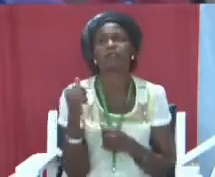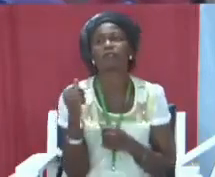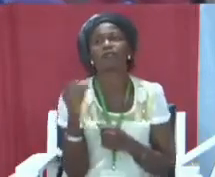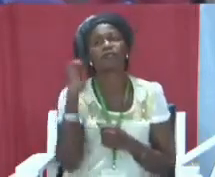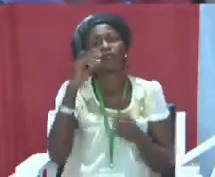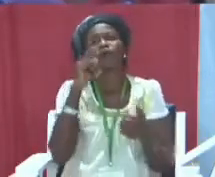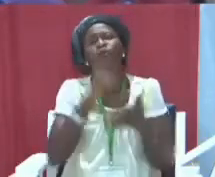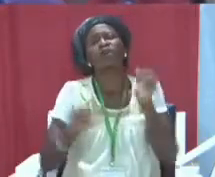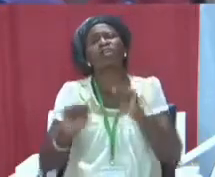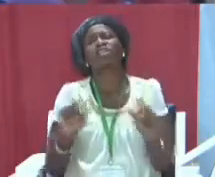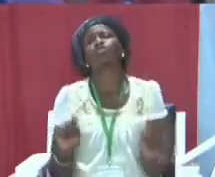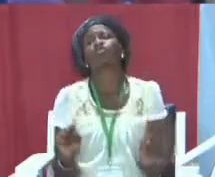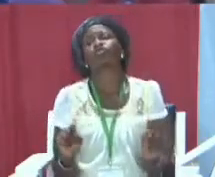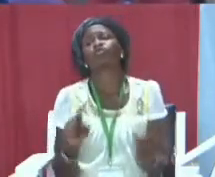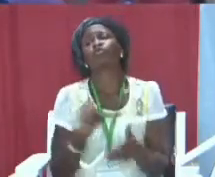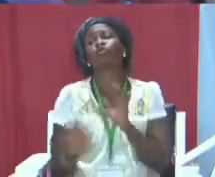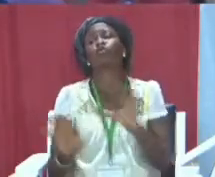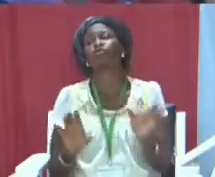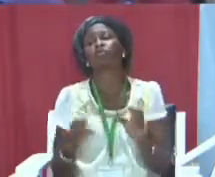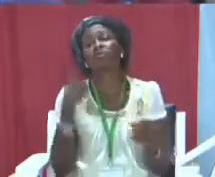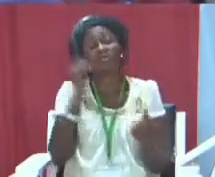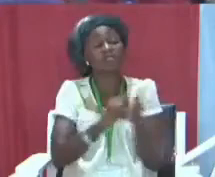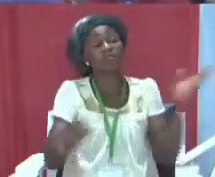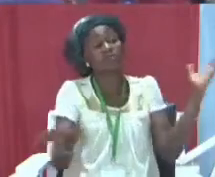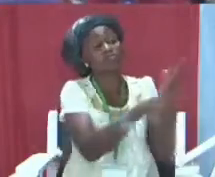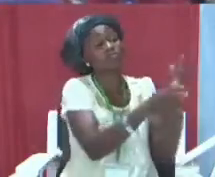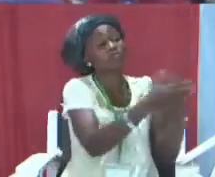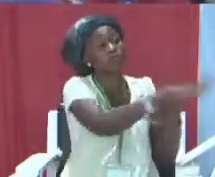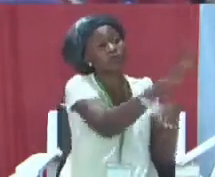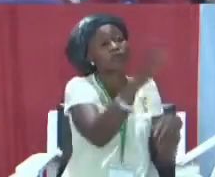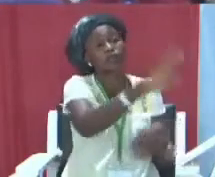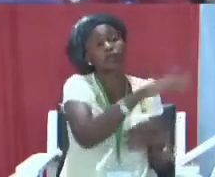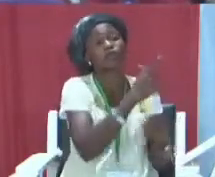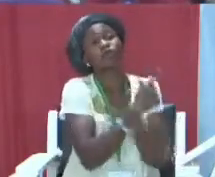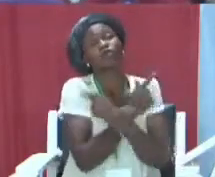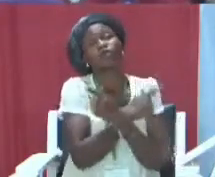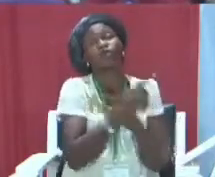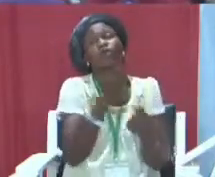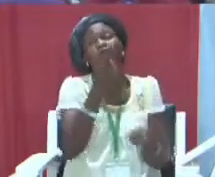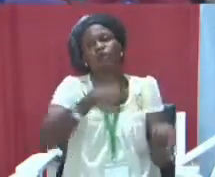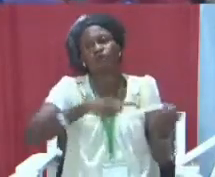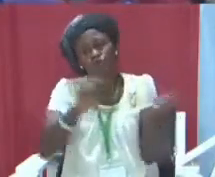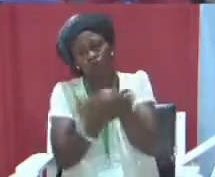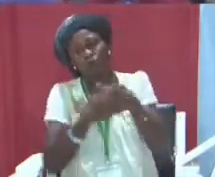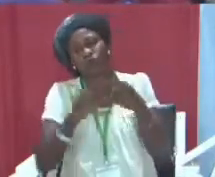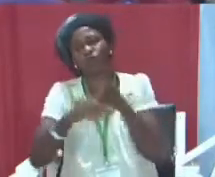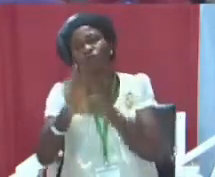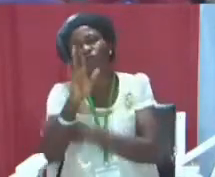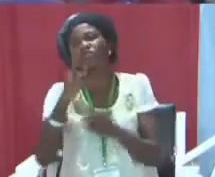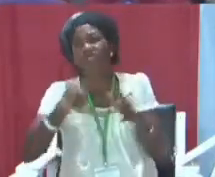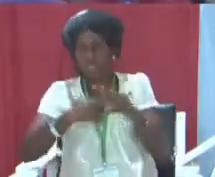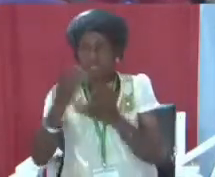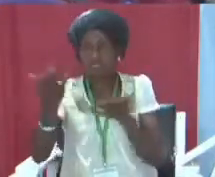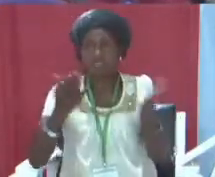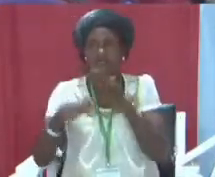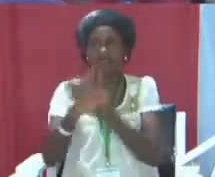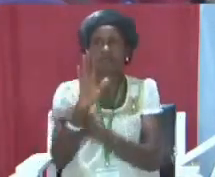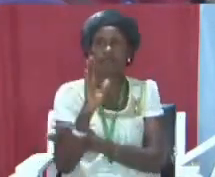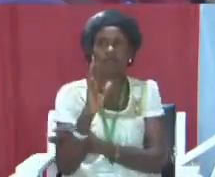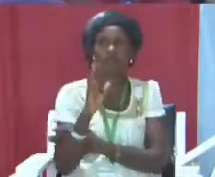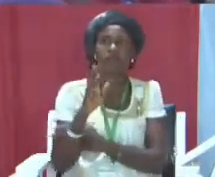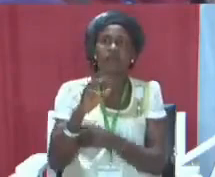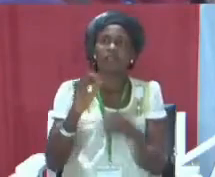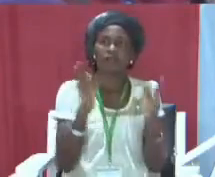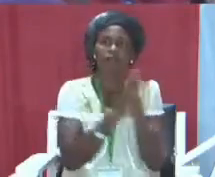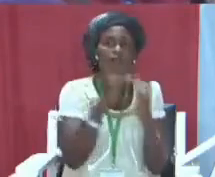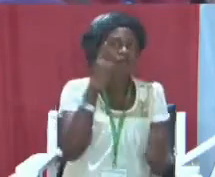said, "What do I do?" I said, "Put away your concubine. Turn back to God. Start serving God. I'll pray